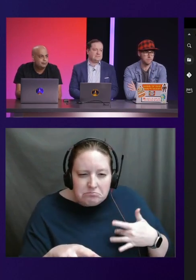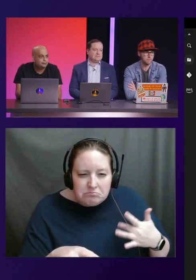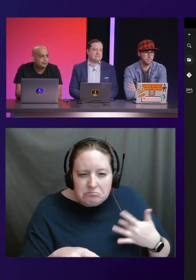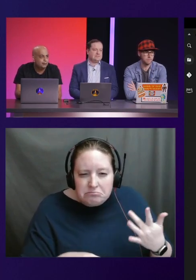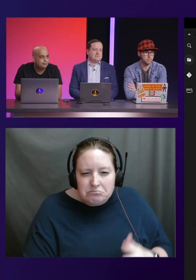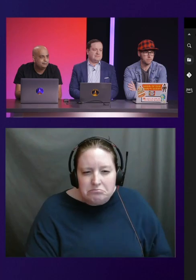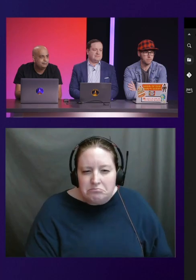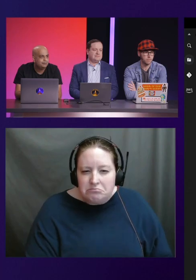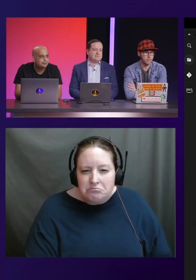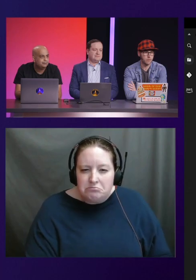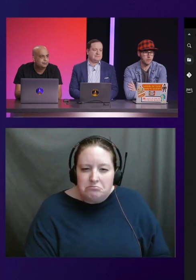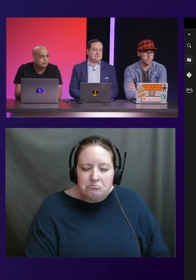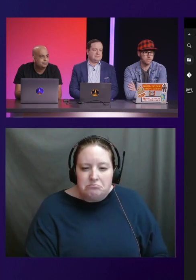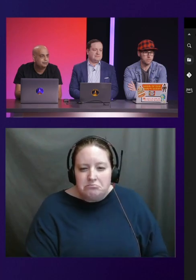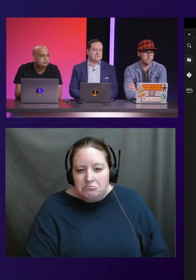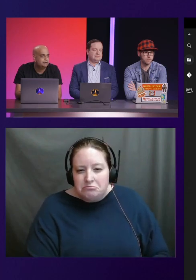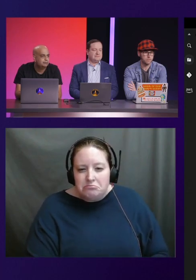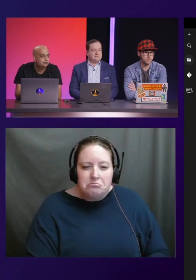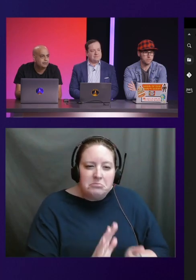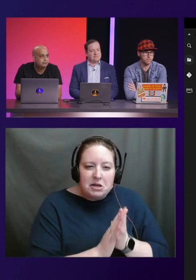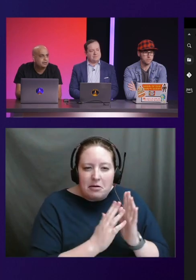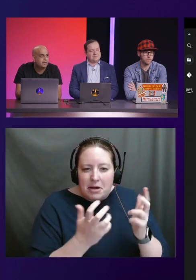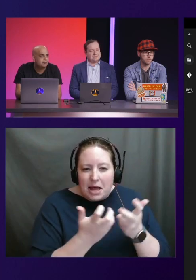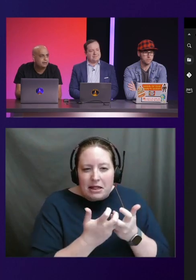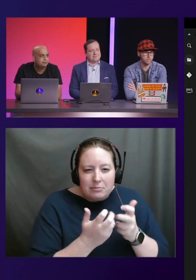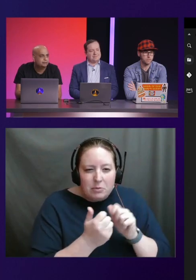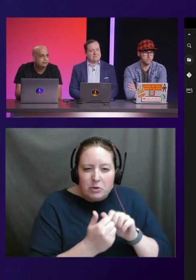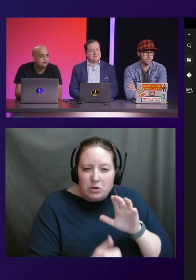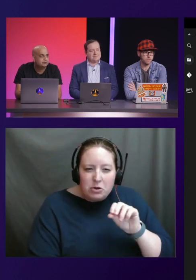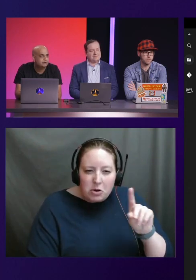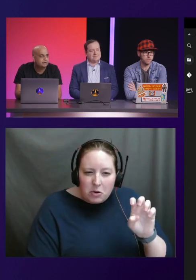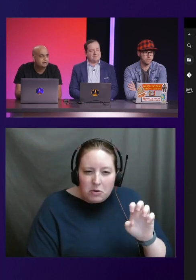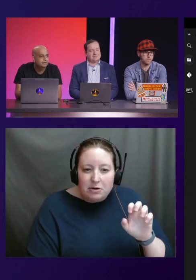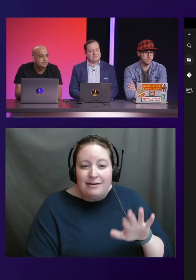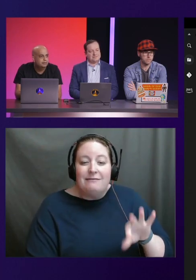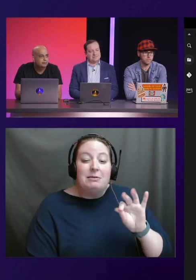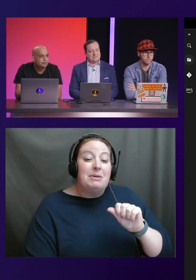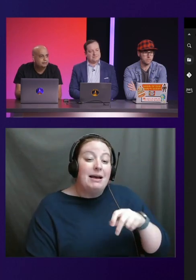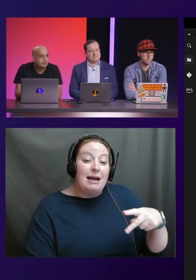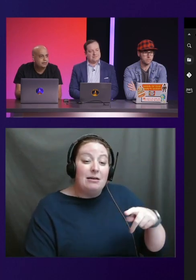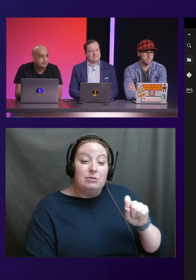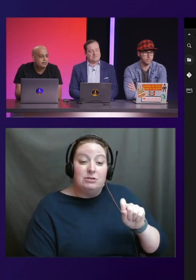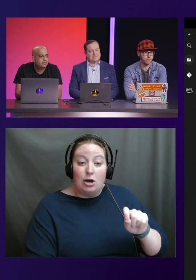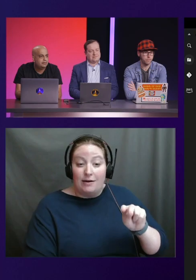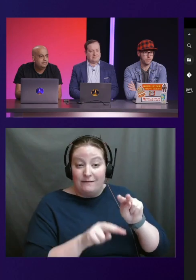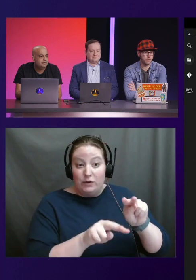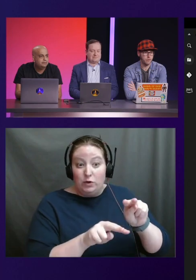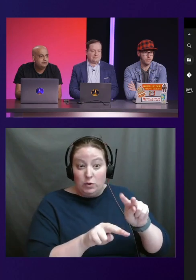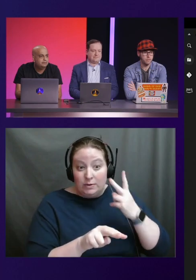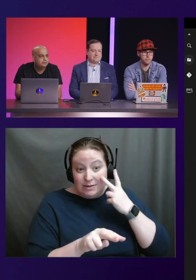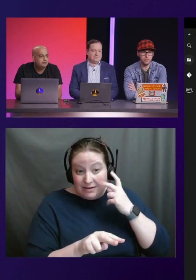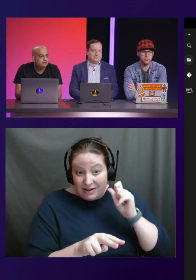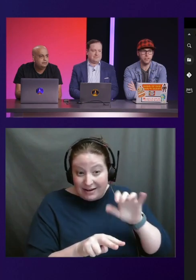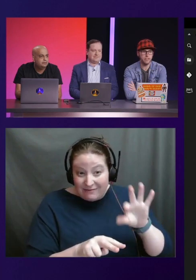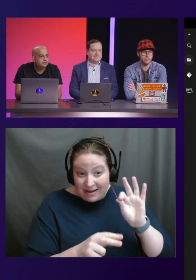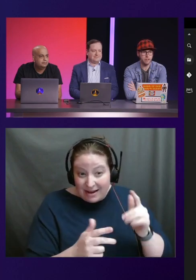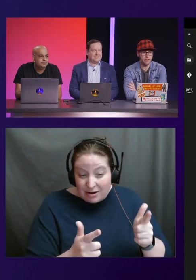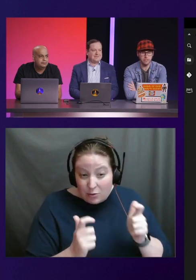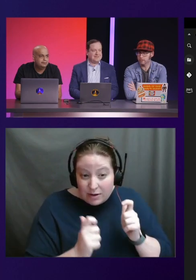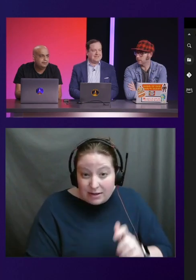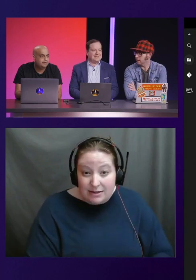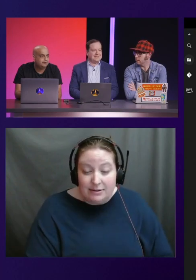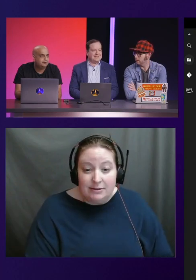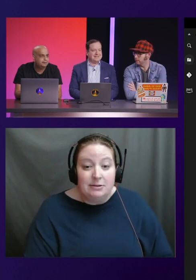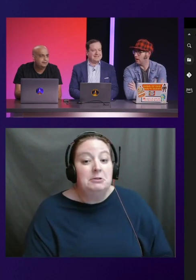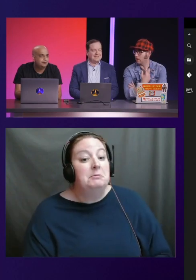acclimate towards the code, and see what's up. So, find my app.vue. Let's see if I can quickly find that guy. See. Vue.js,